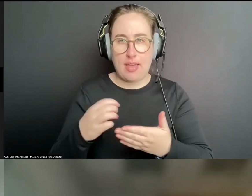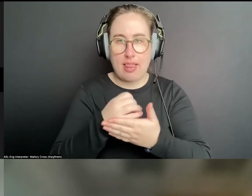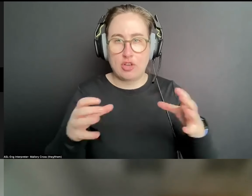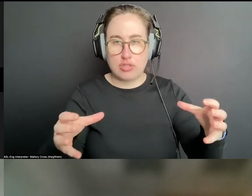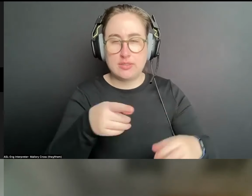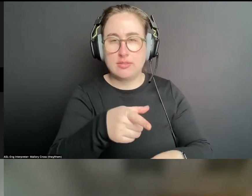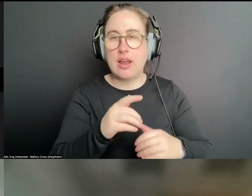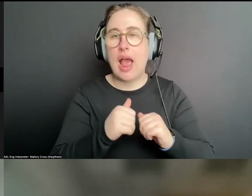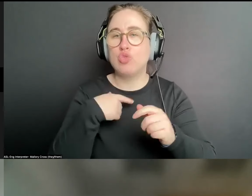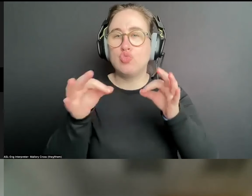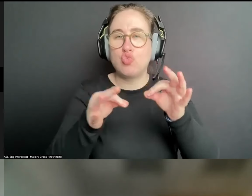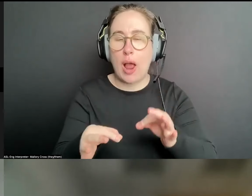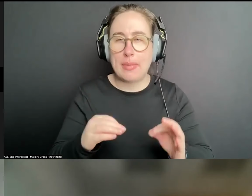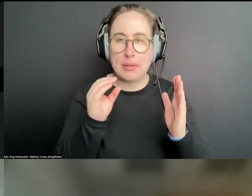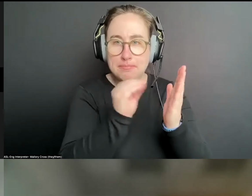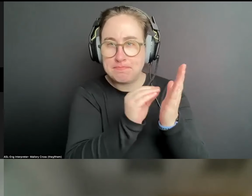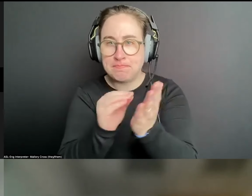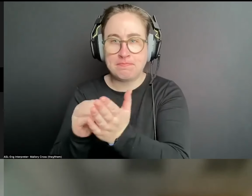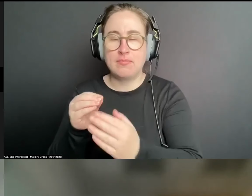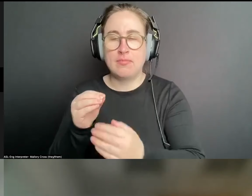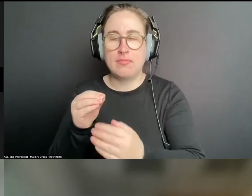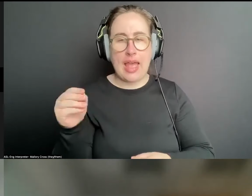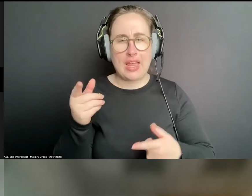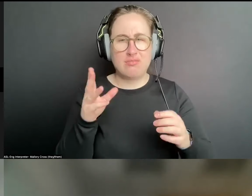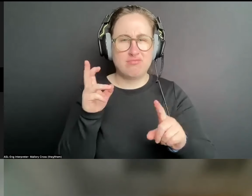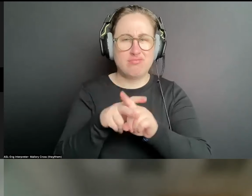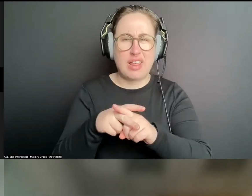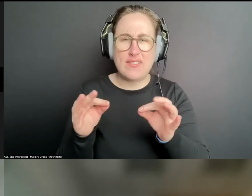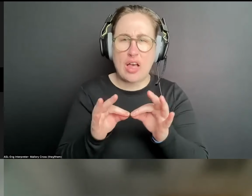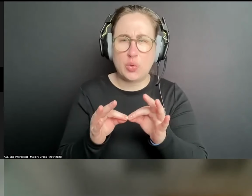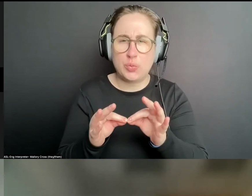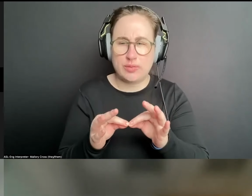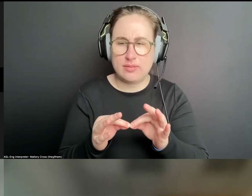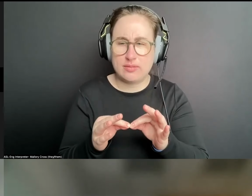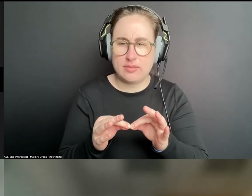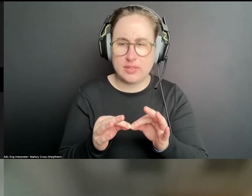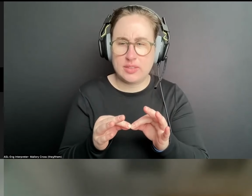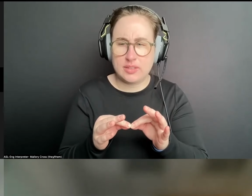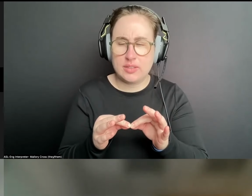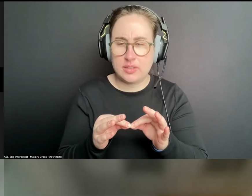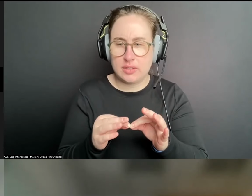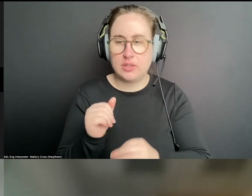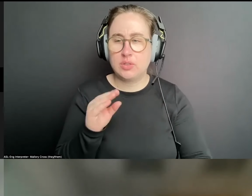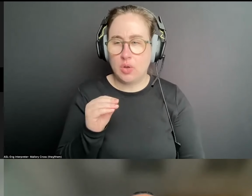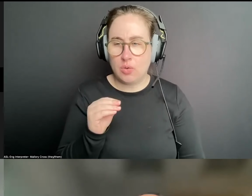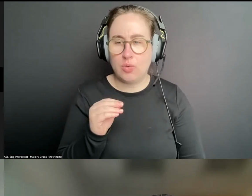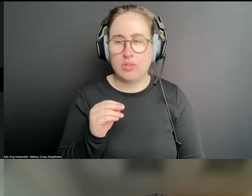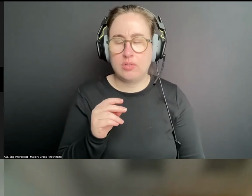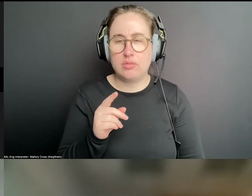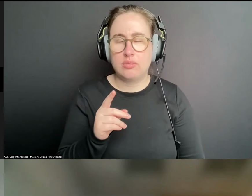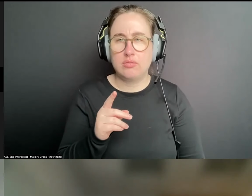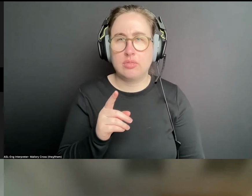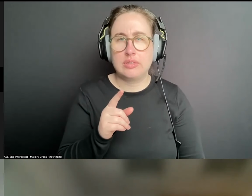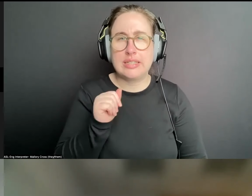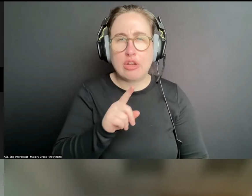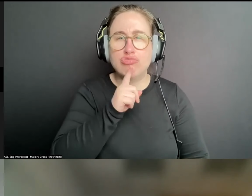them, and just put a value to it so that it could really help hip hop culture